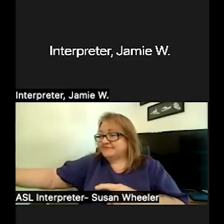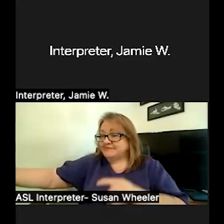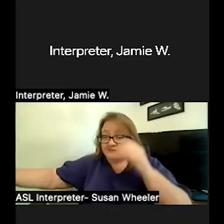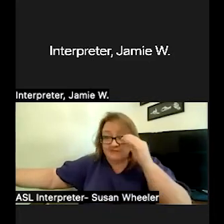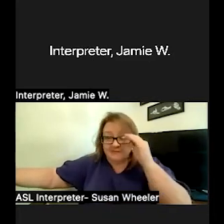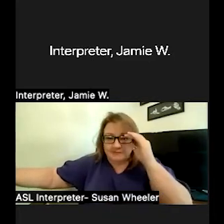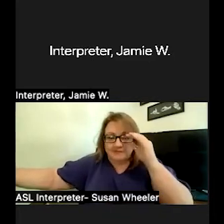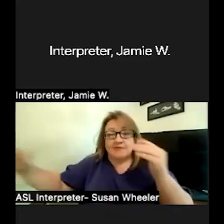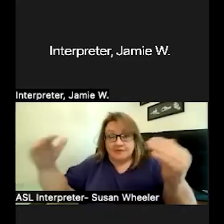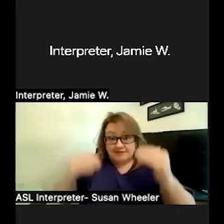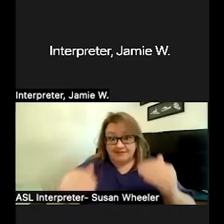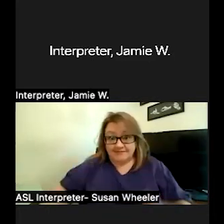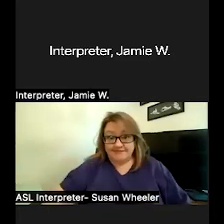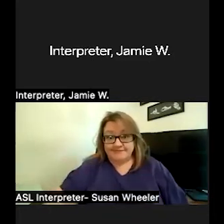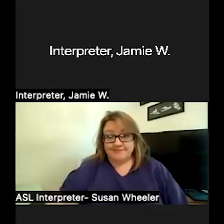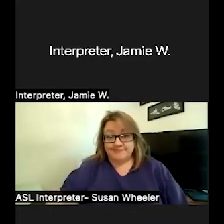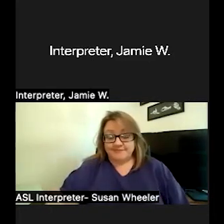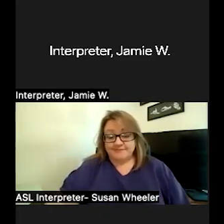Next, please.